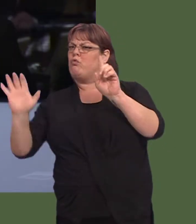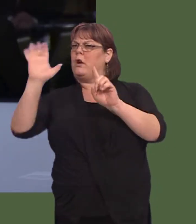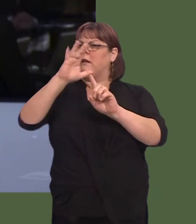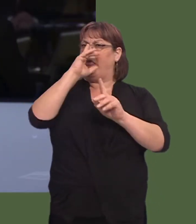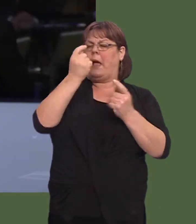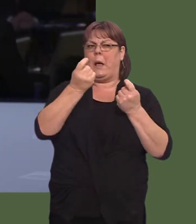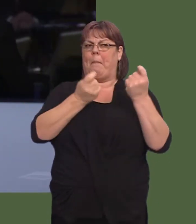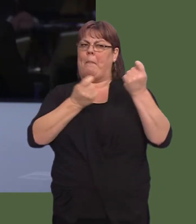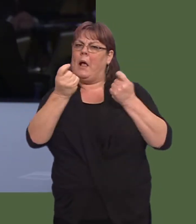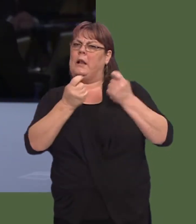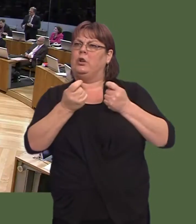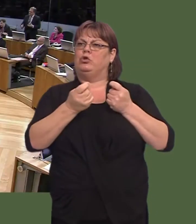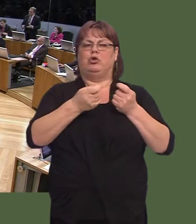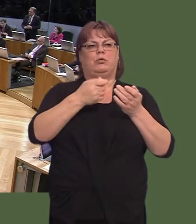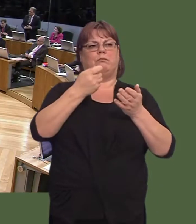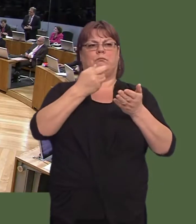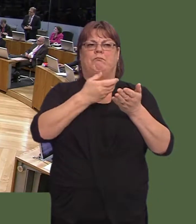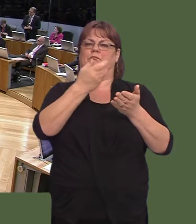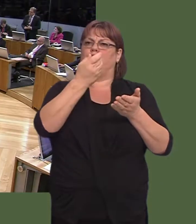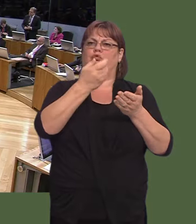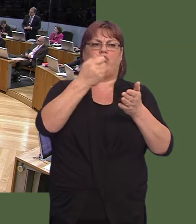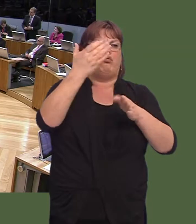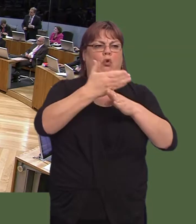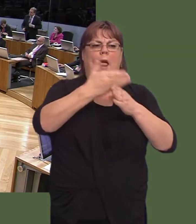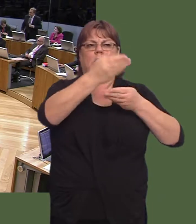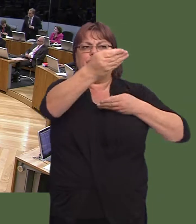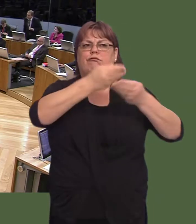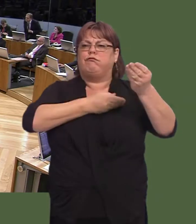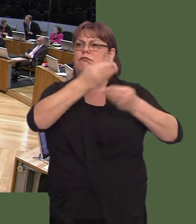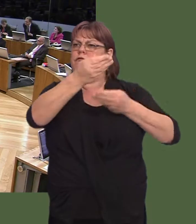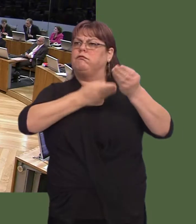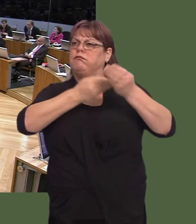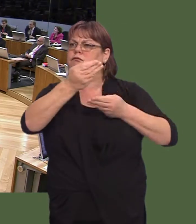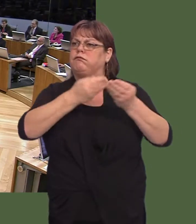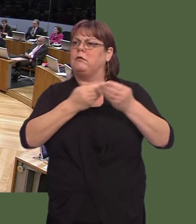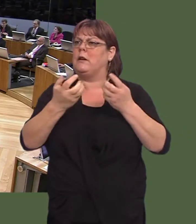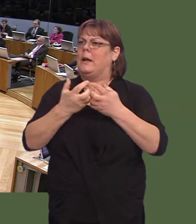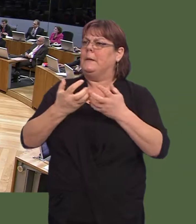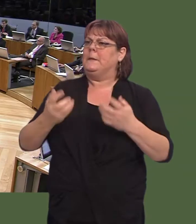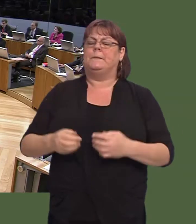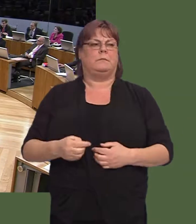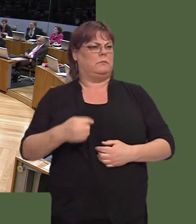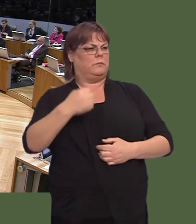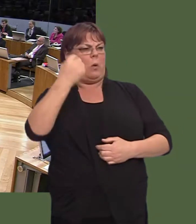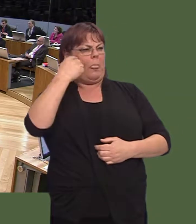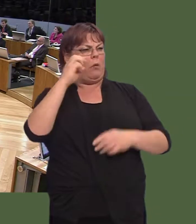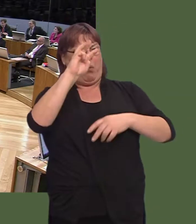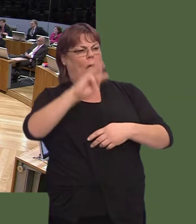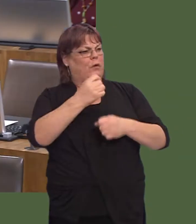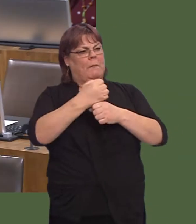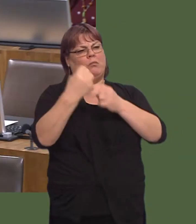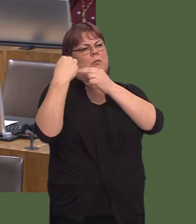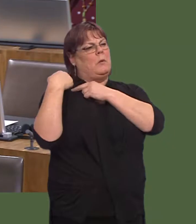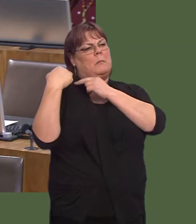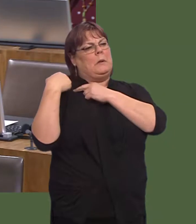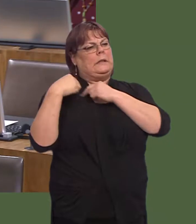managing goods transporting across borders on precisely this basis? I'm not sure it's our responsibility to do that, quite frankly. And the